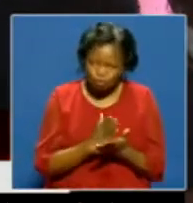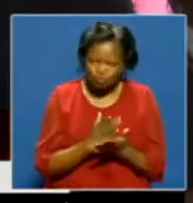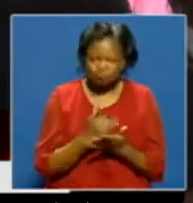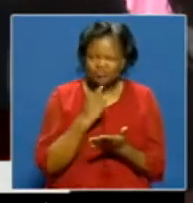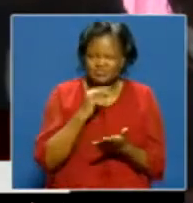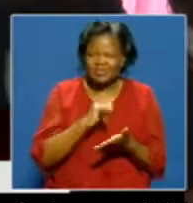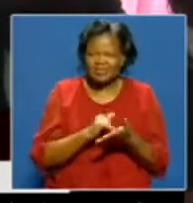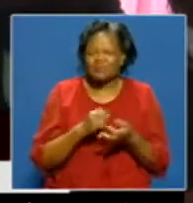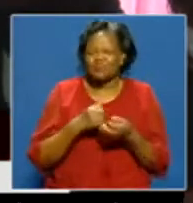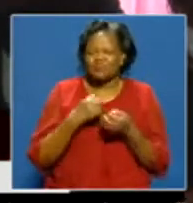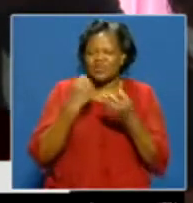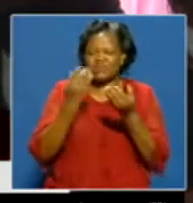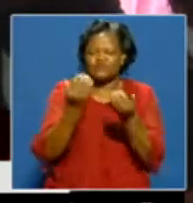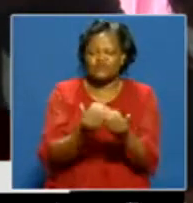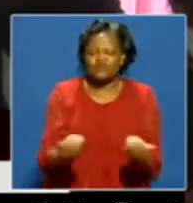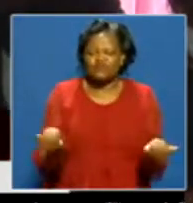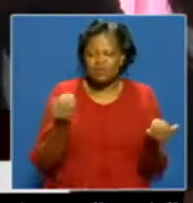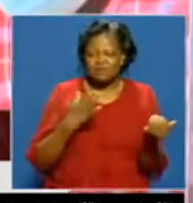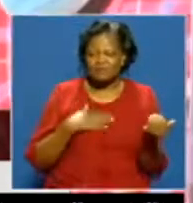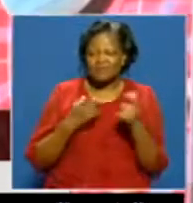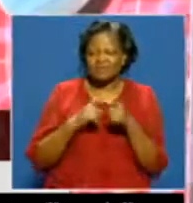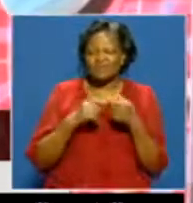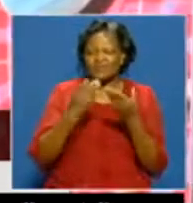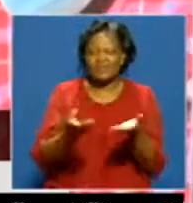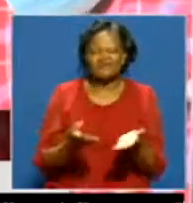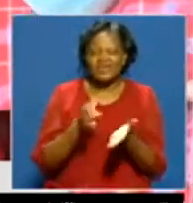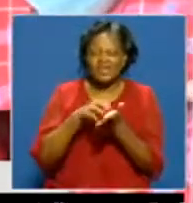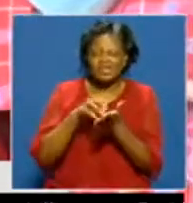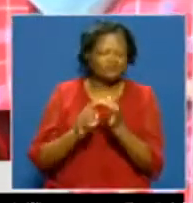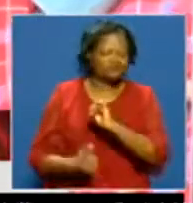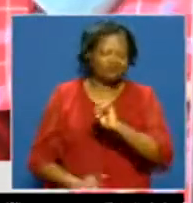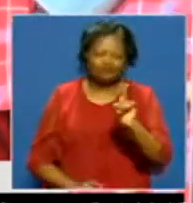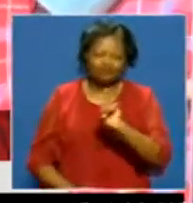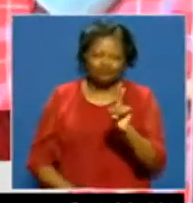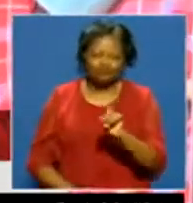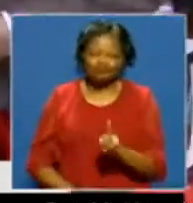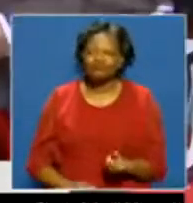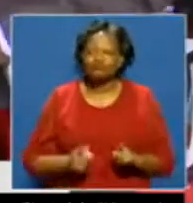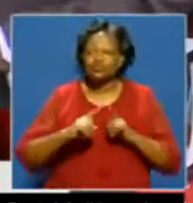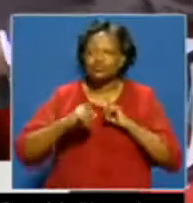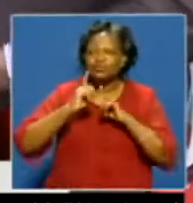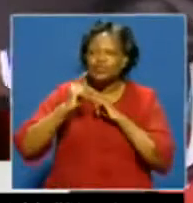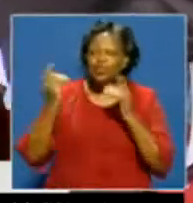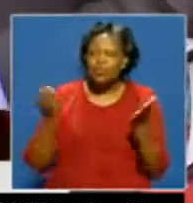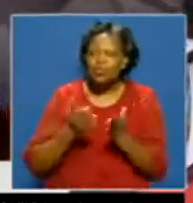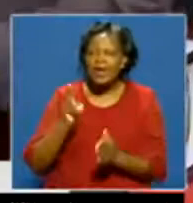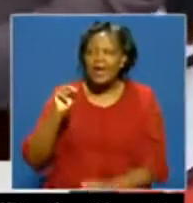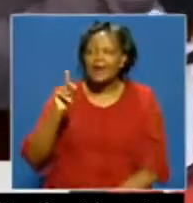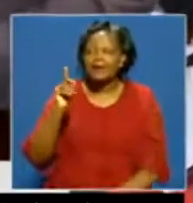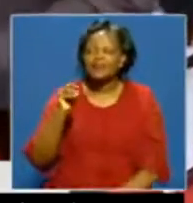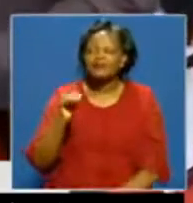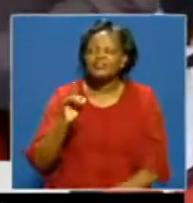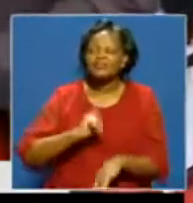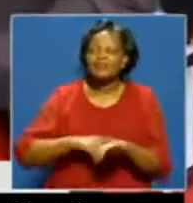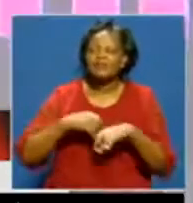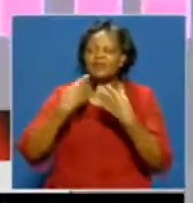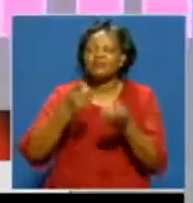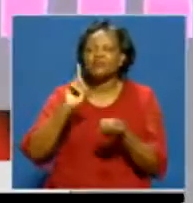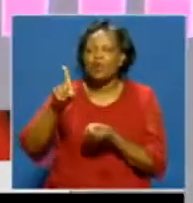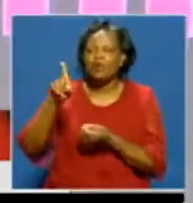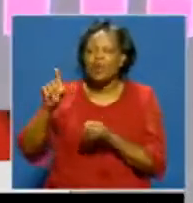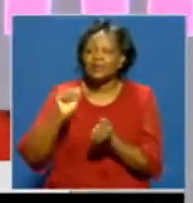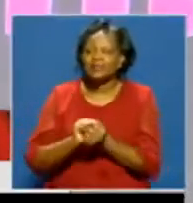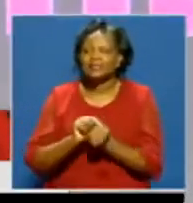tunaachia watoto wetu shamba, kumbe tunawaachia kesi. The governor was speaking in the Bibi Center when he issued 110 title